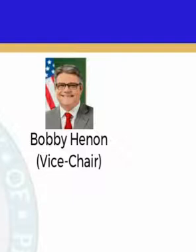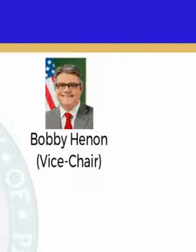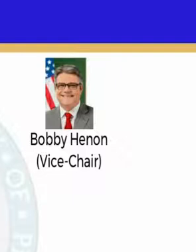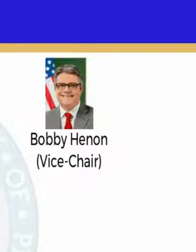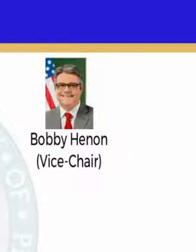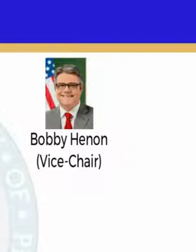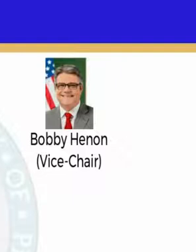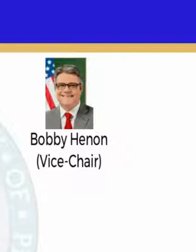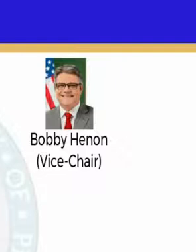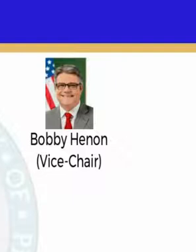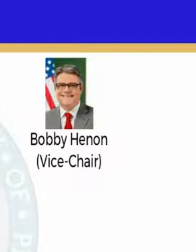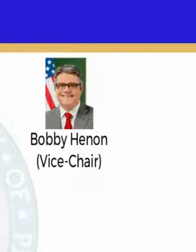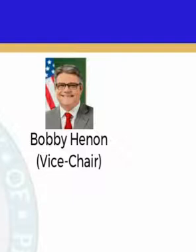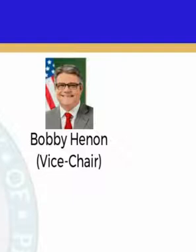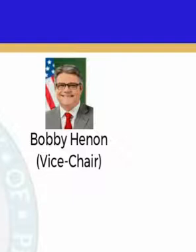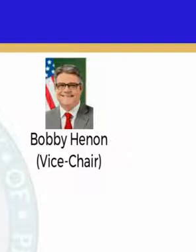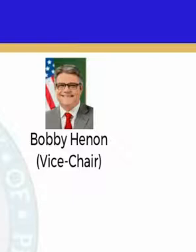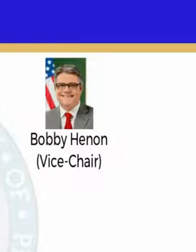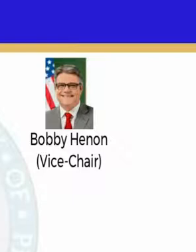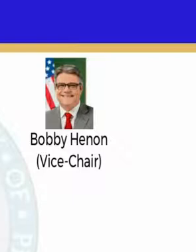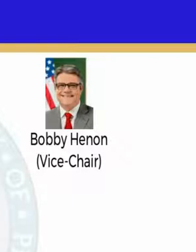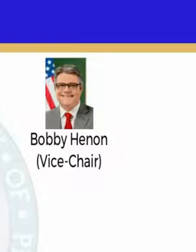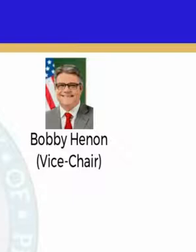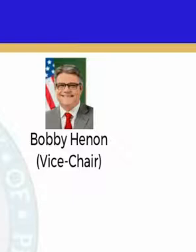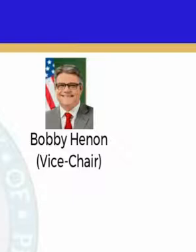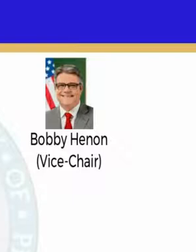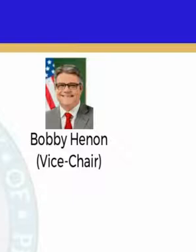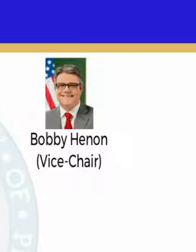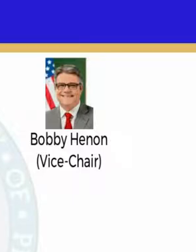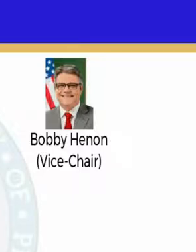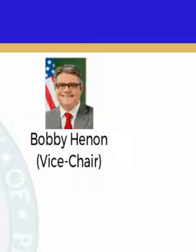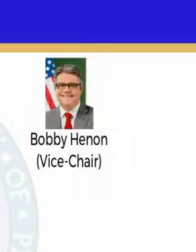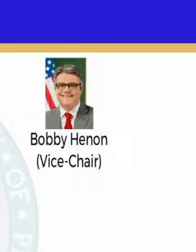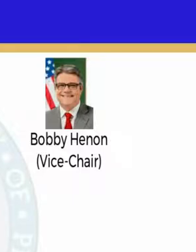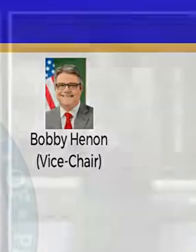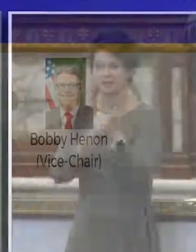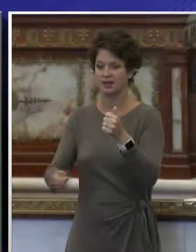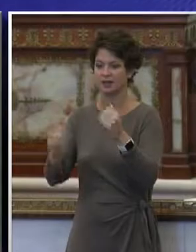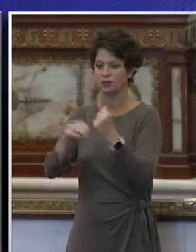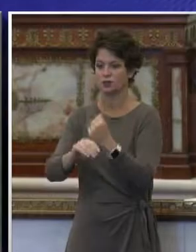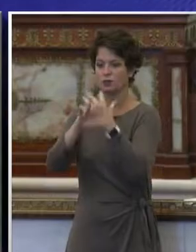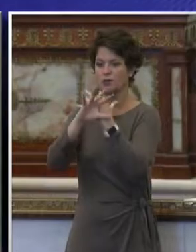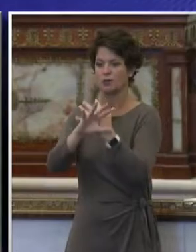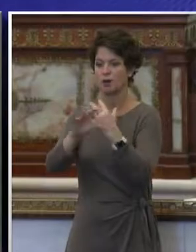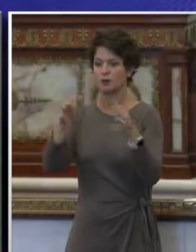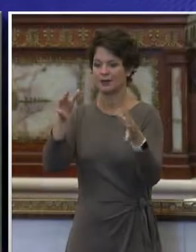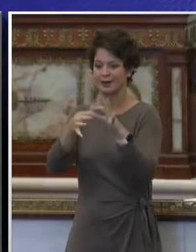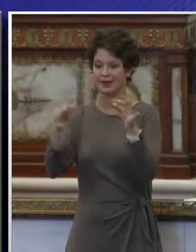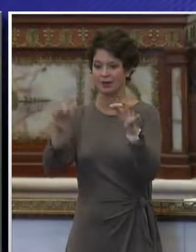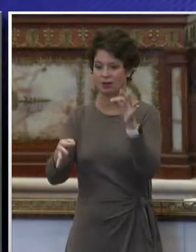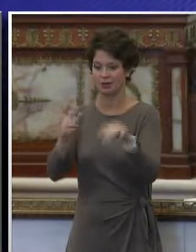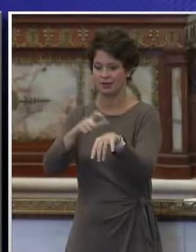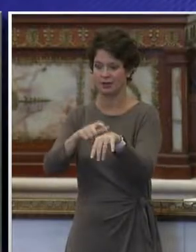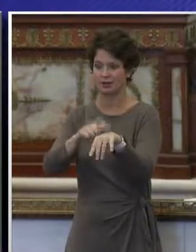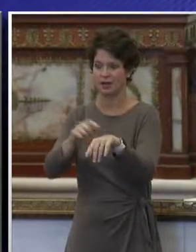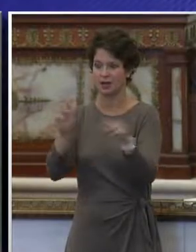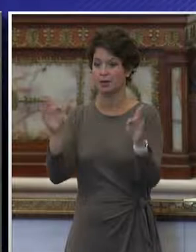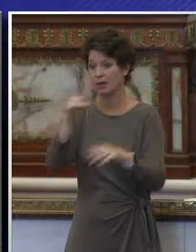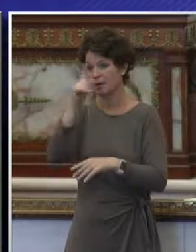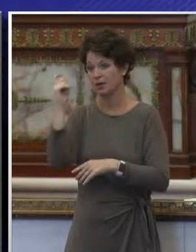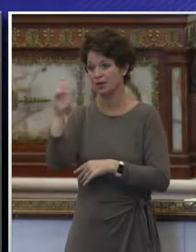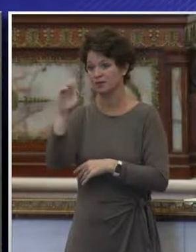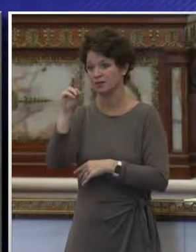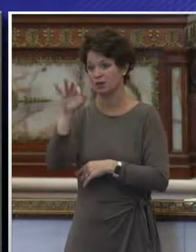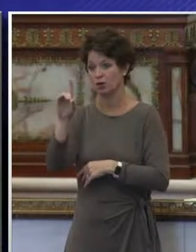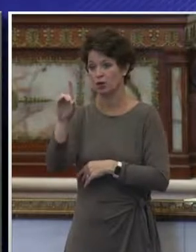I understand that state law currently requires that the following announcement be made at the beginning of every remote public hearing as follows. Due to the